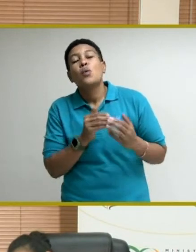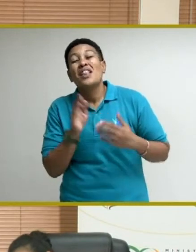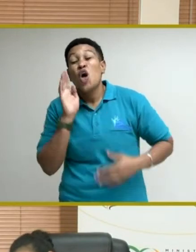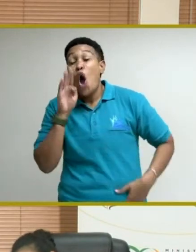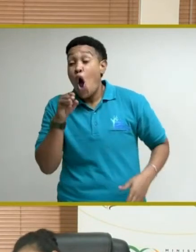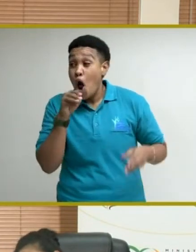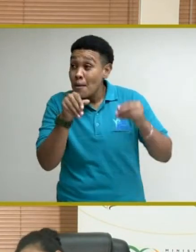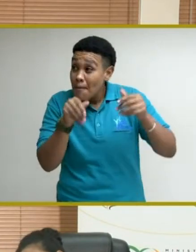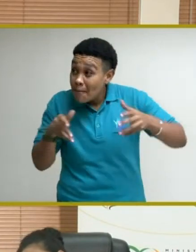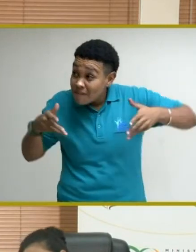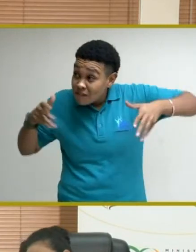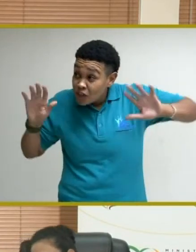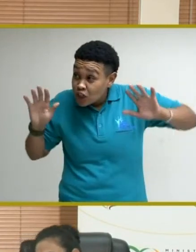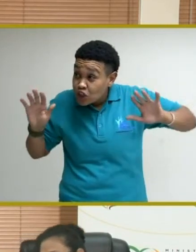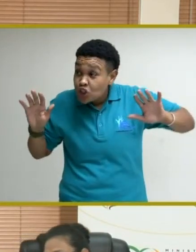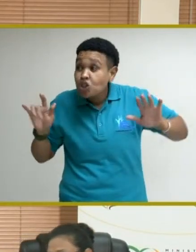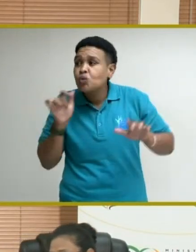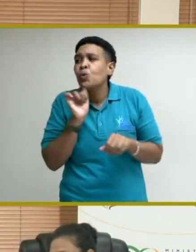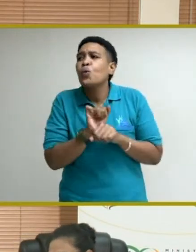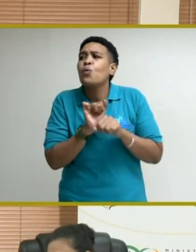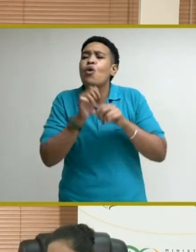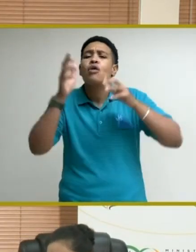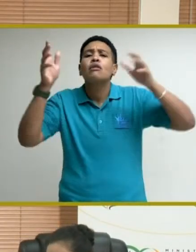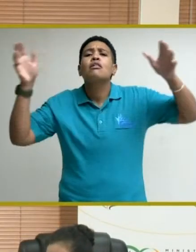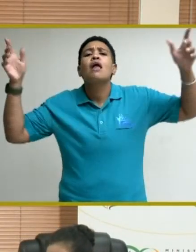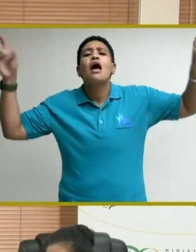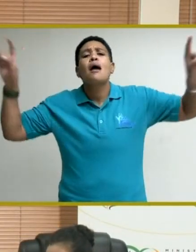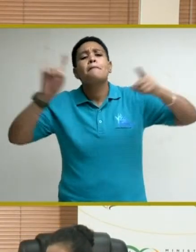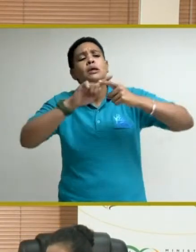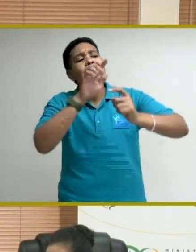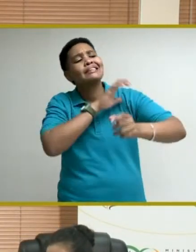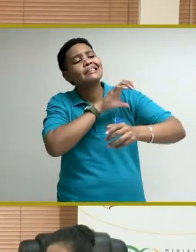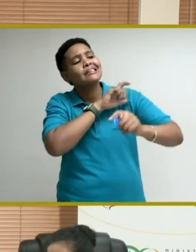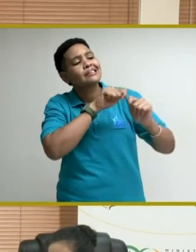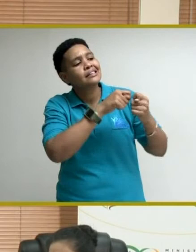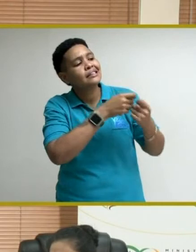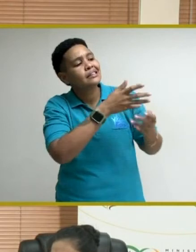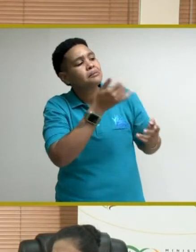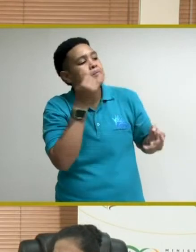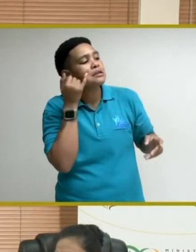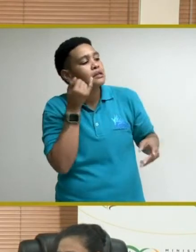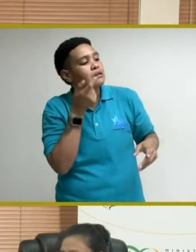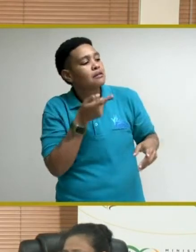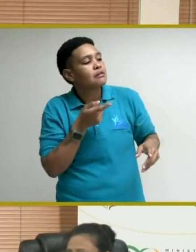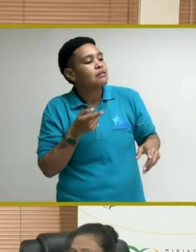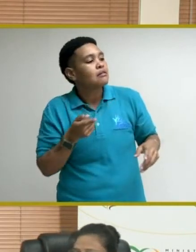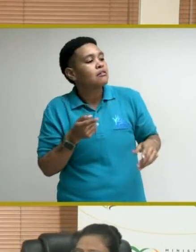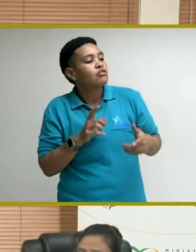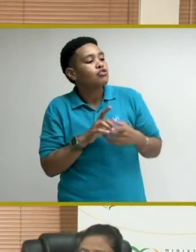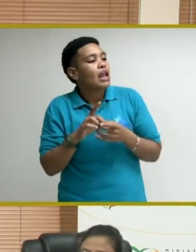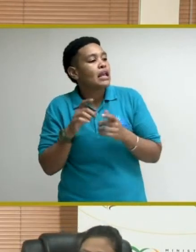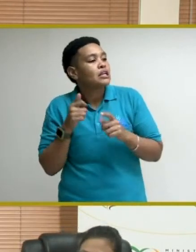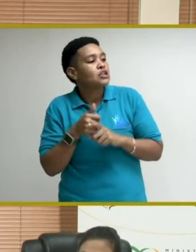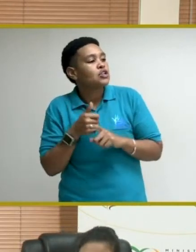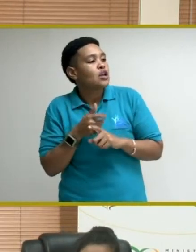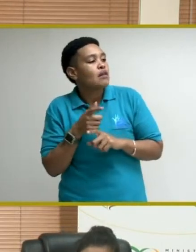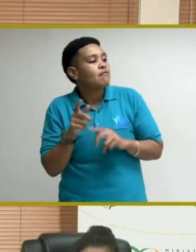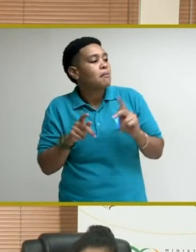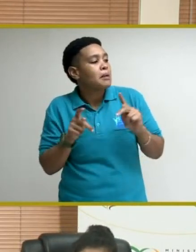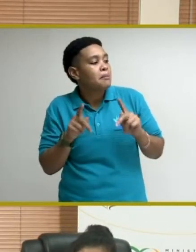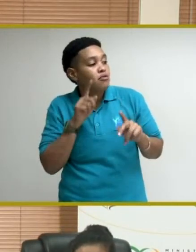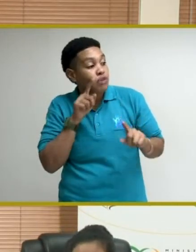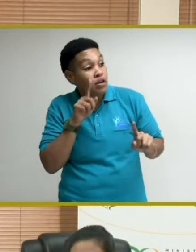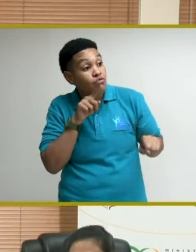been made, and also to the clinical team, in relation to the effects that persons have